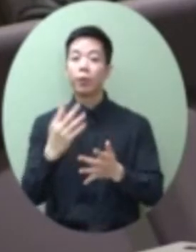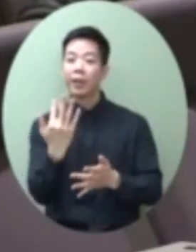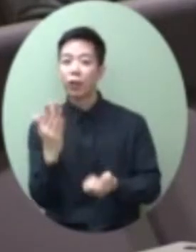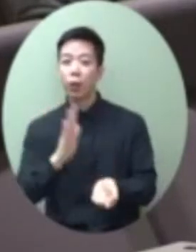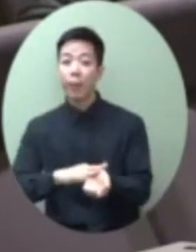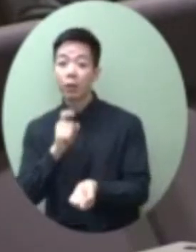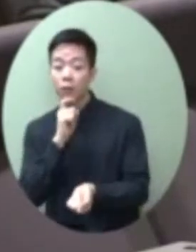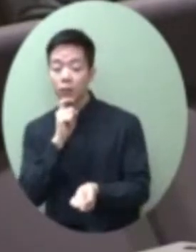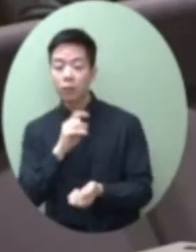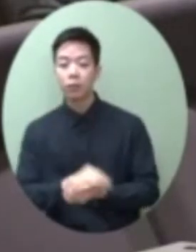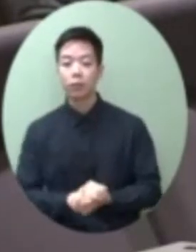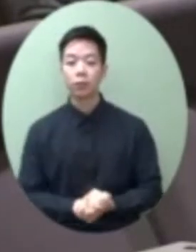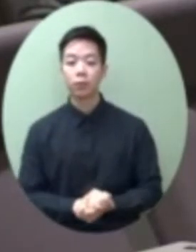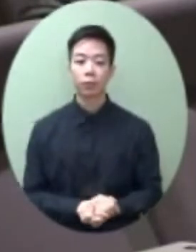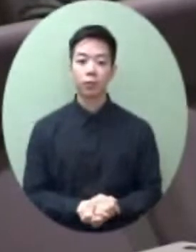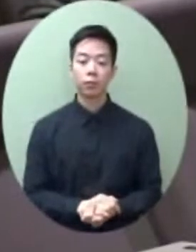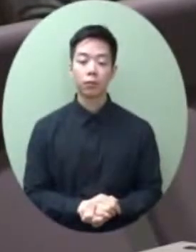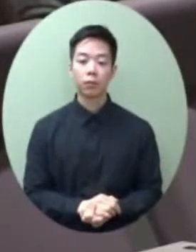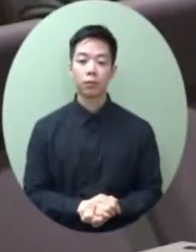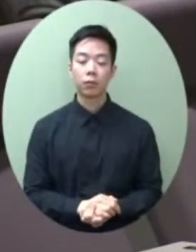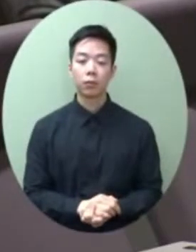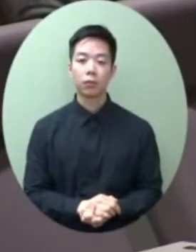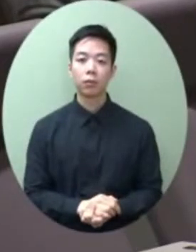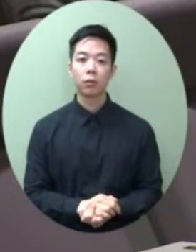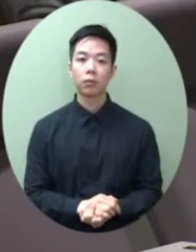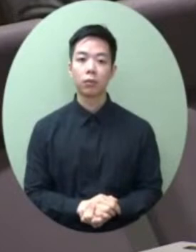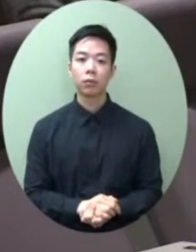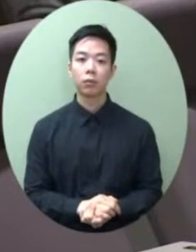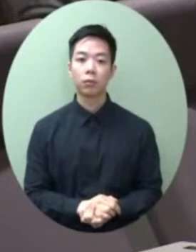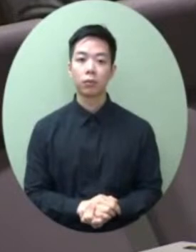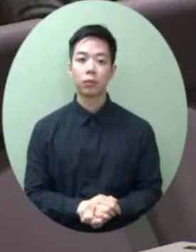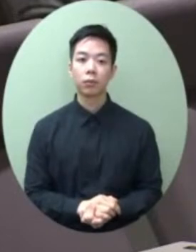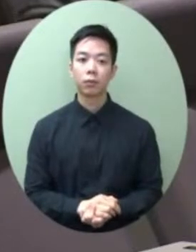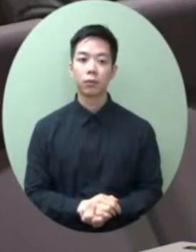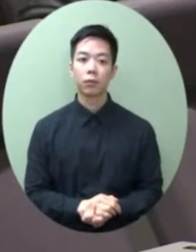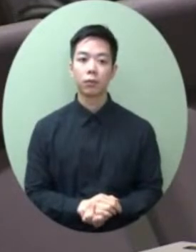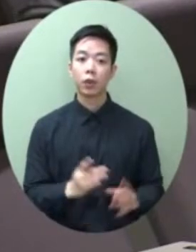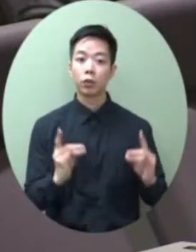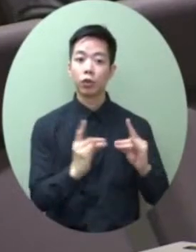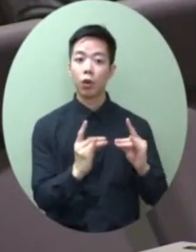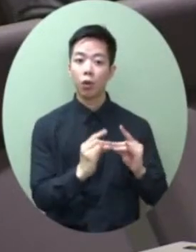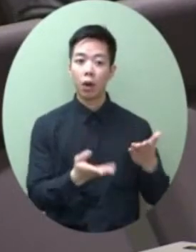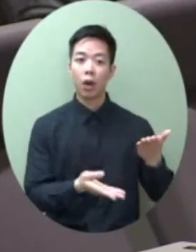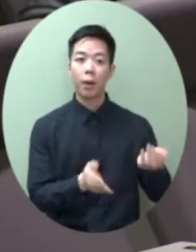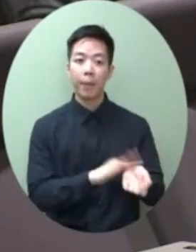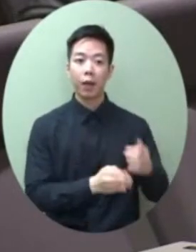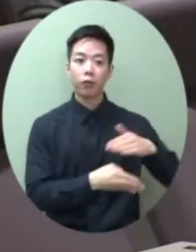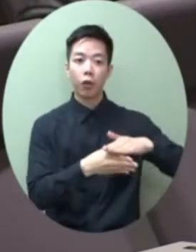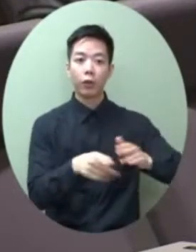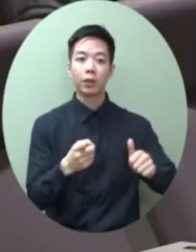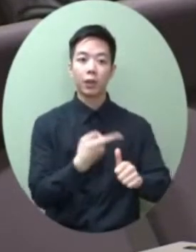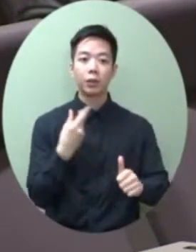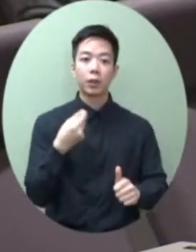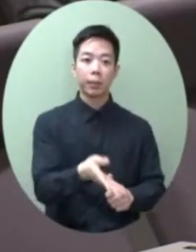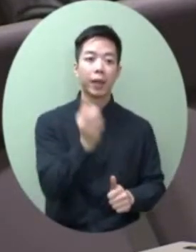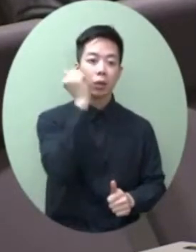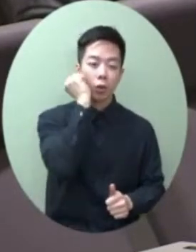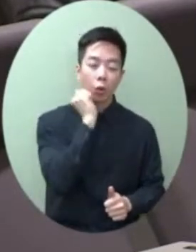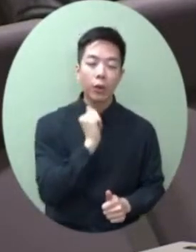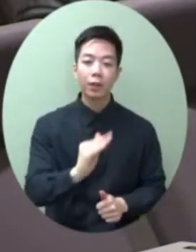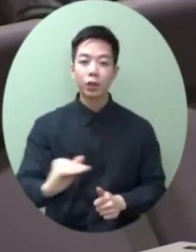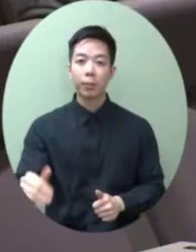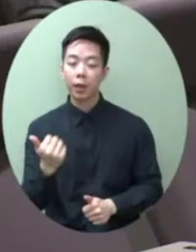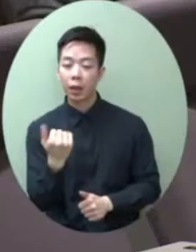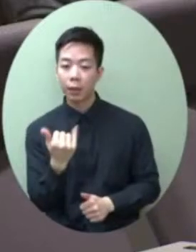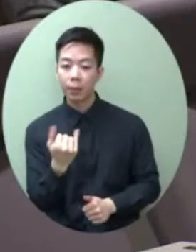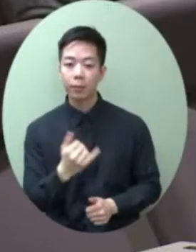the serious cases like the elderly and children, do you feel that even with the allocation to the more